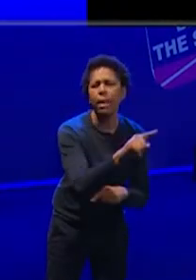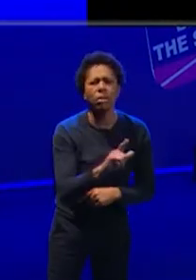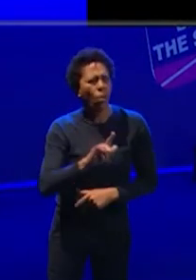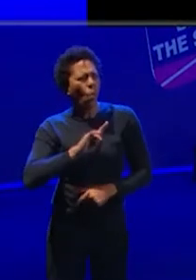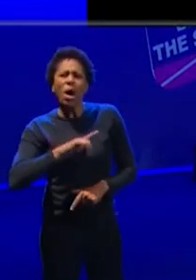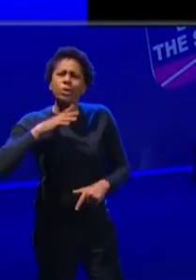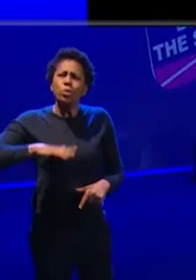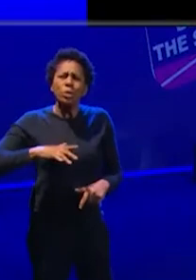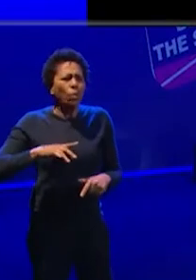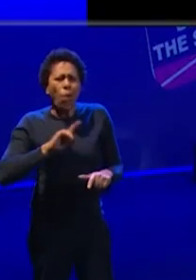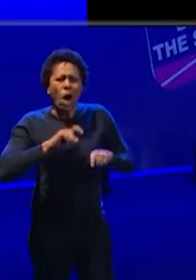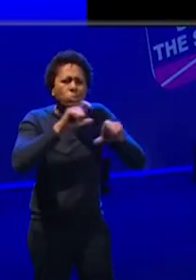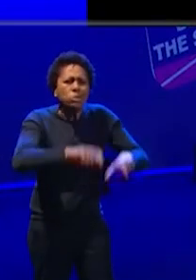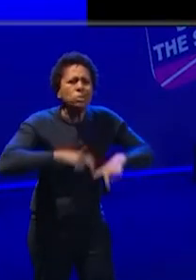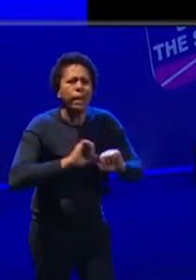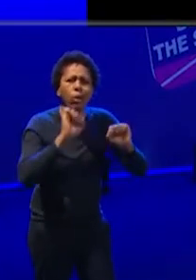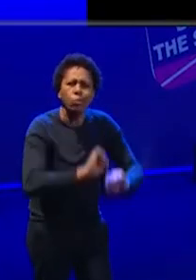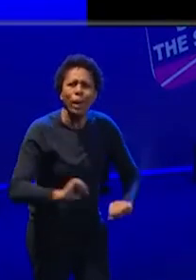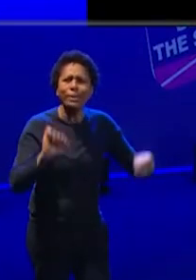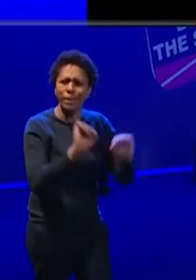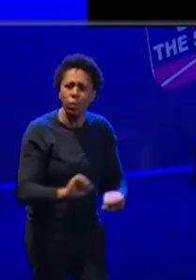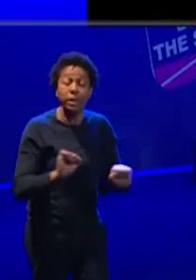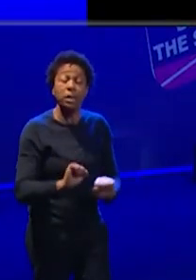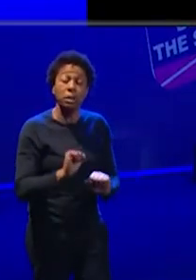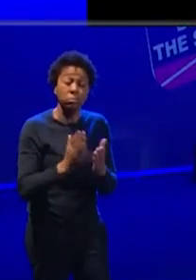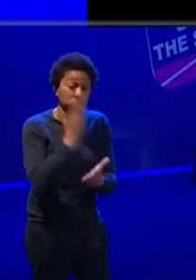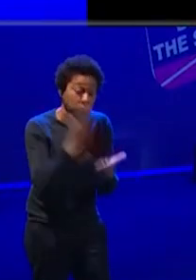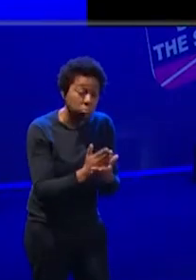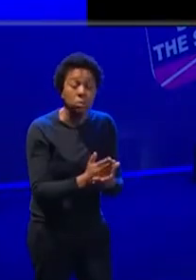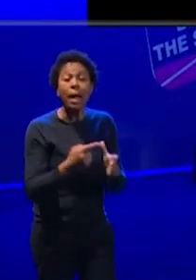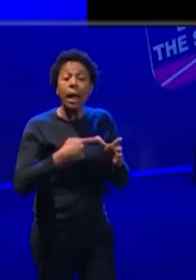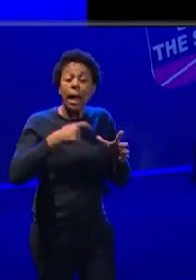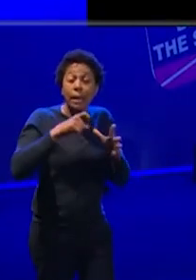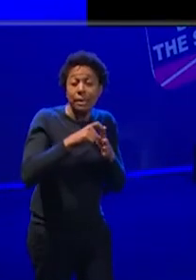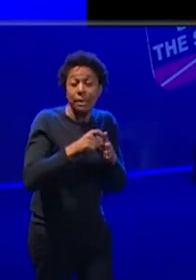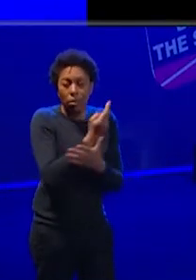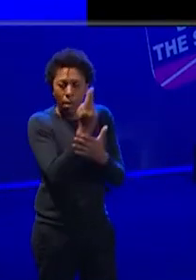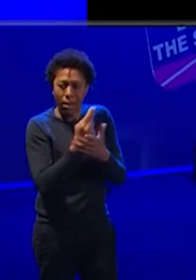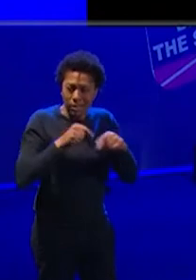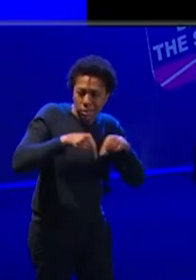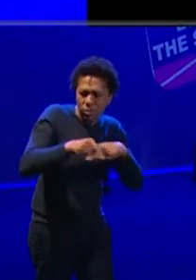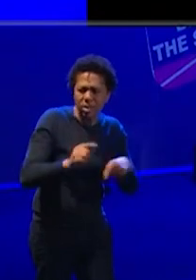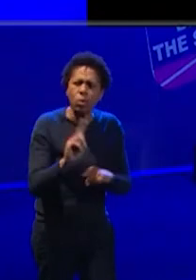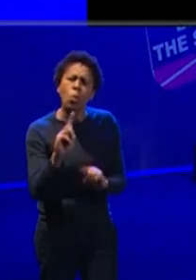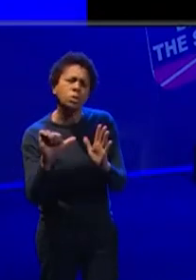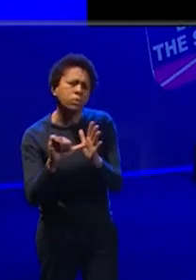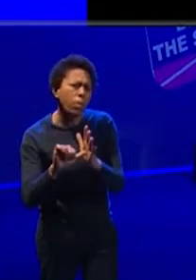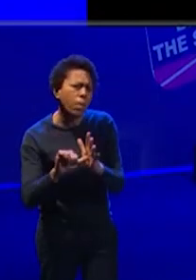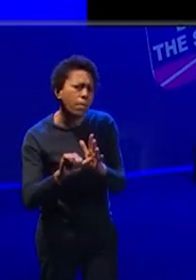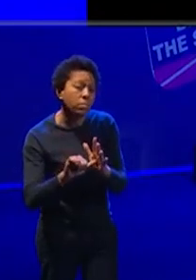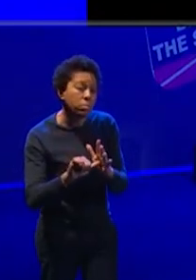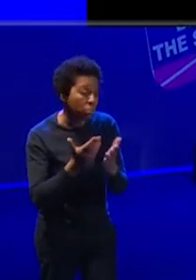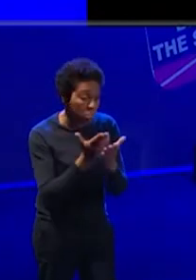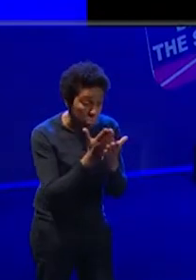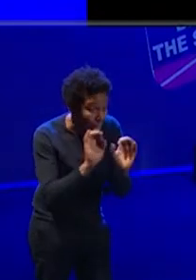yet? Make artistic directors pinpoint exactly what the problem is. There's actually no problem, it's a lack of willingness.